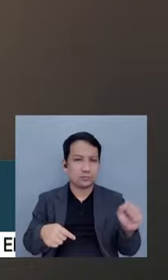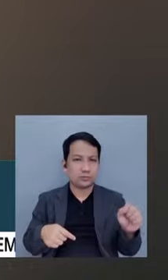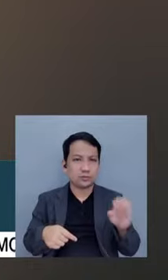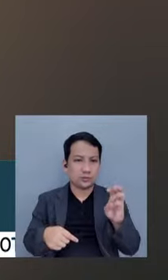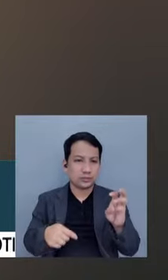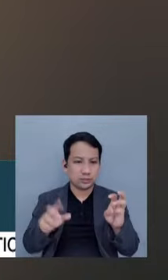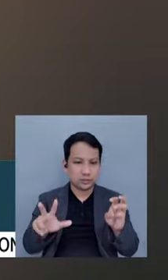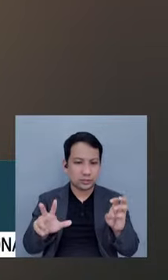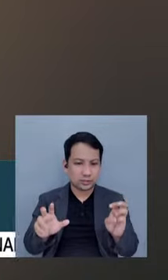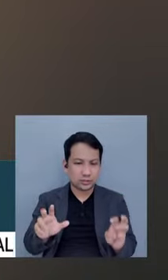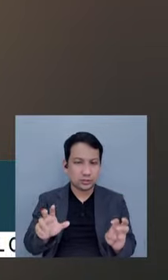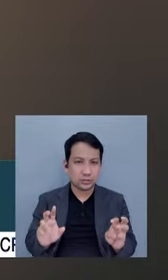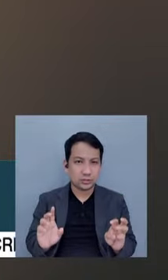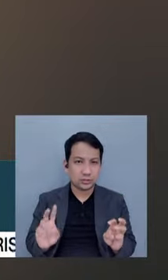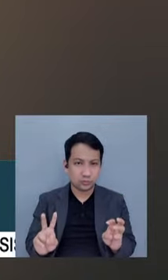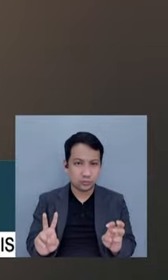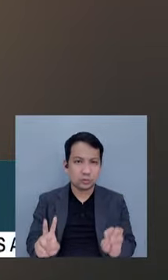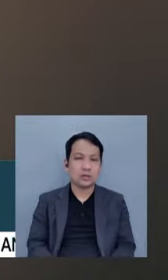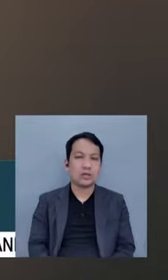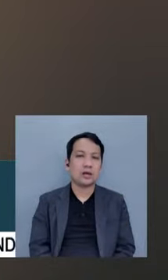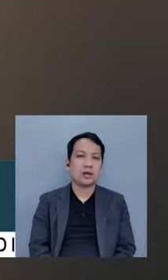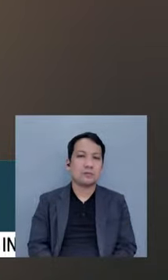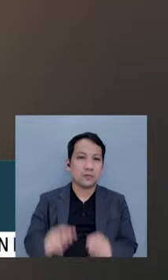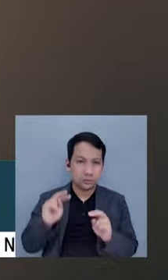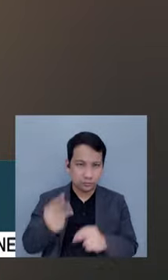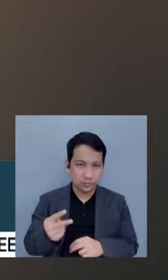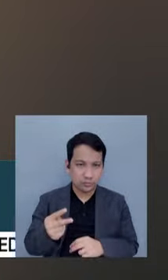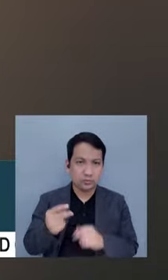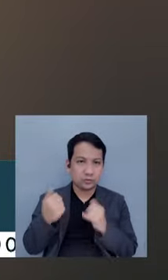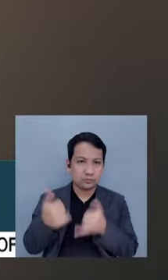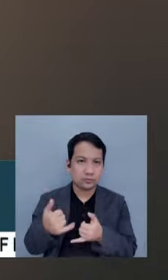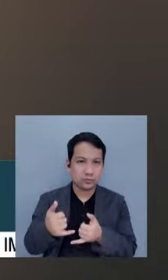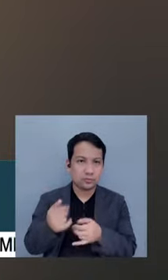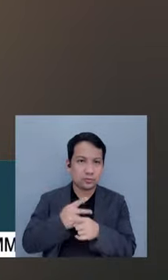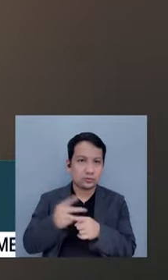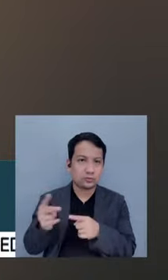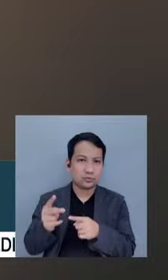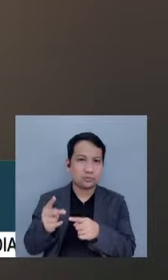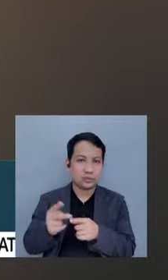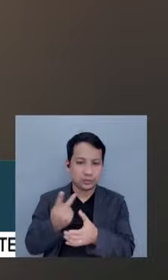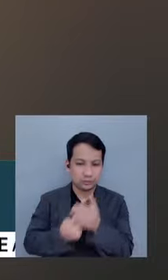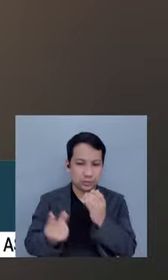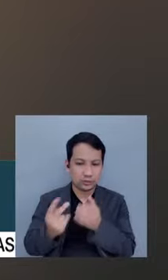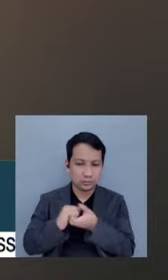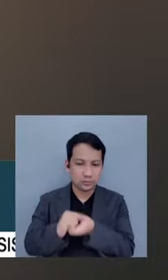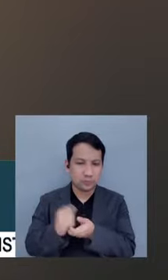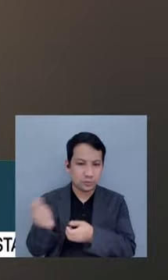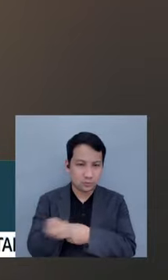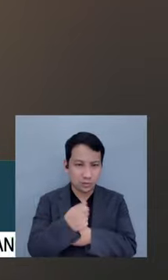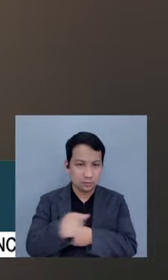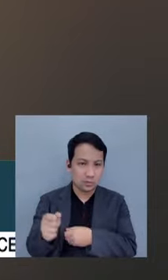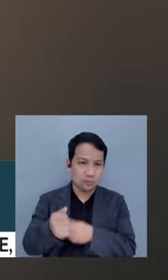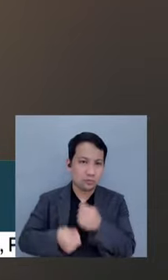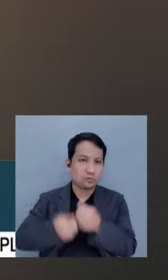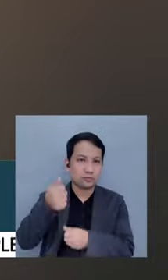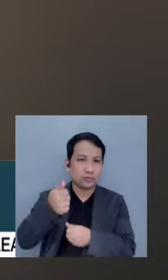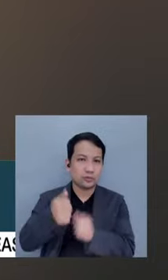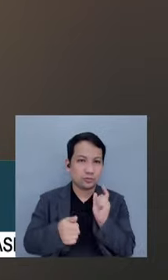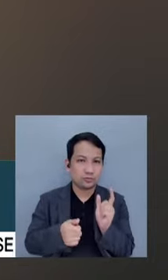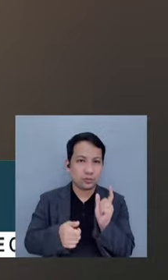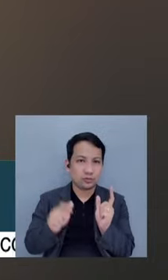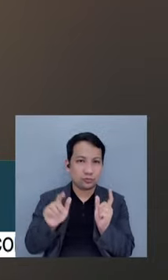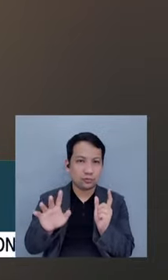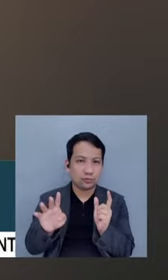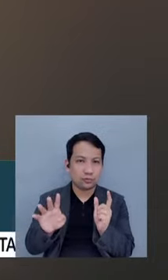6-3. So this is the second doubles professional title that Alex Ayala has won in 2024. In